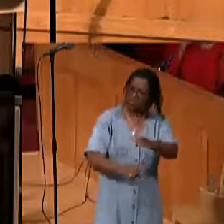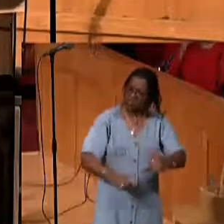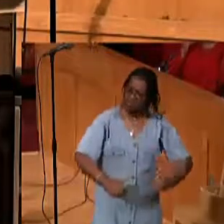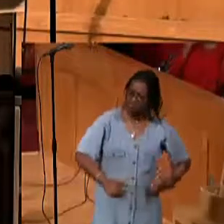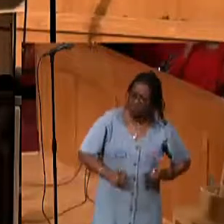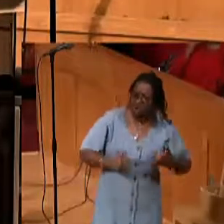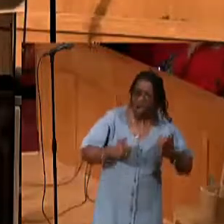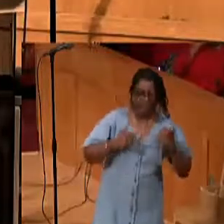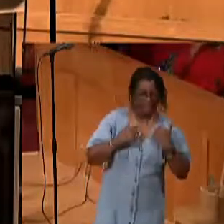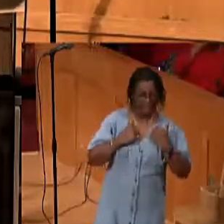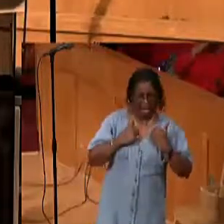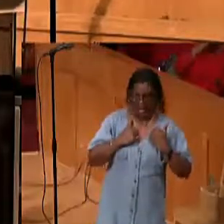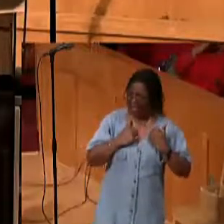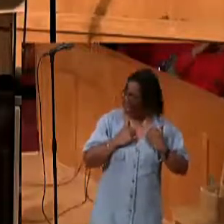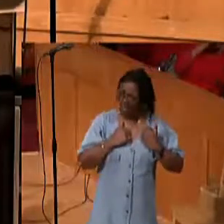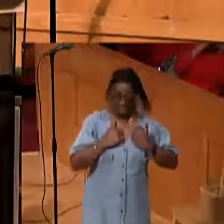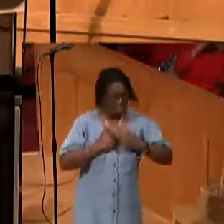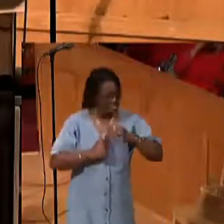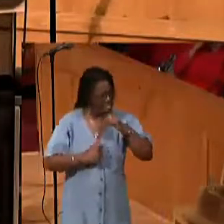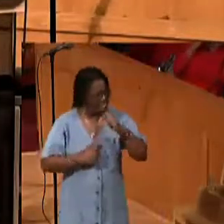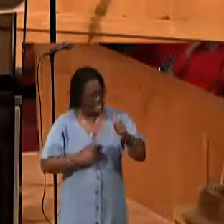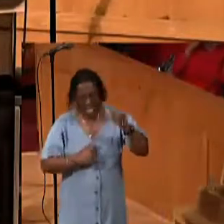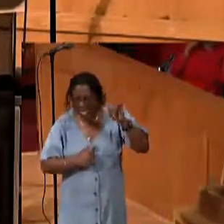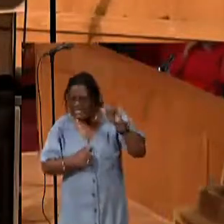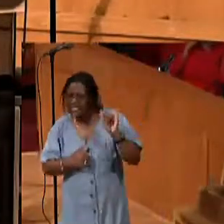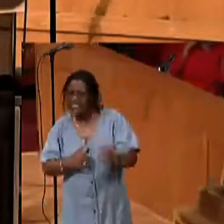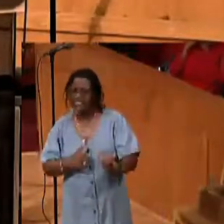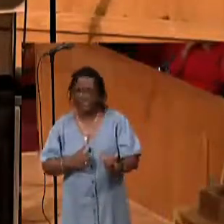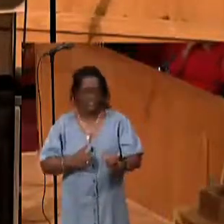No, I've been changed